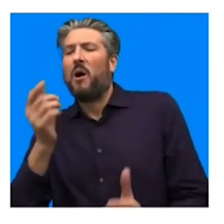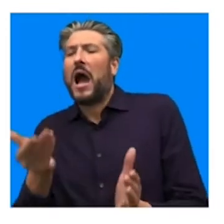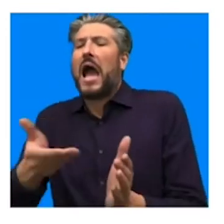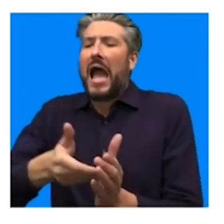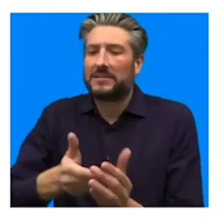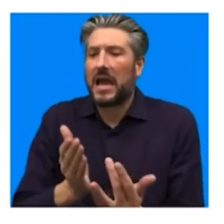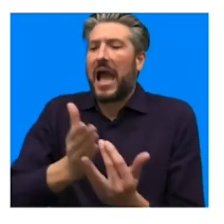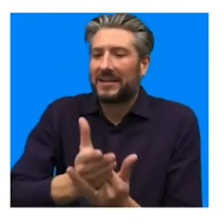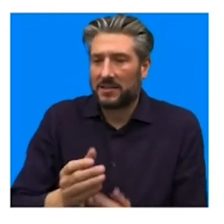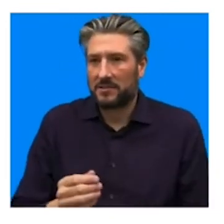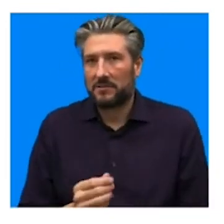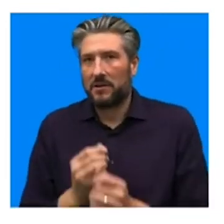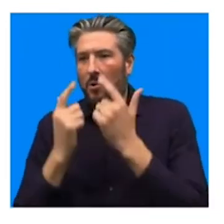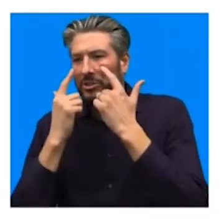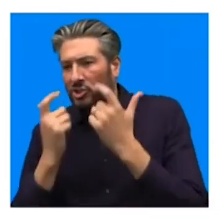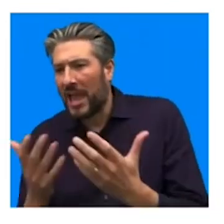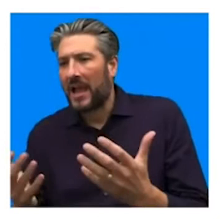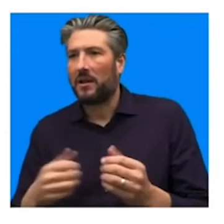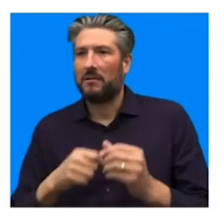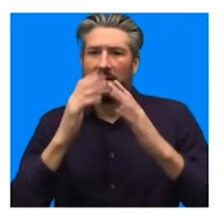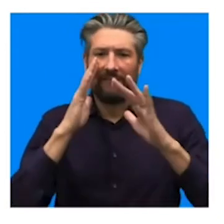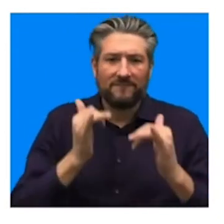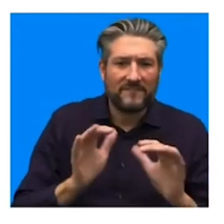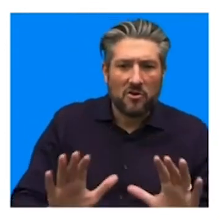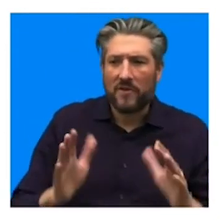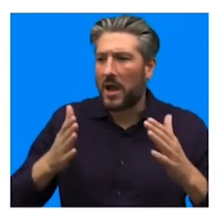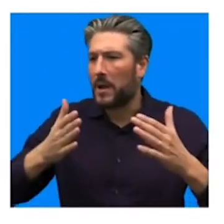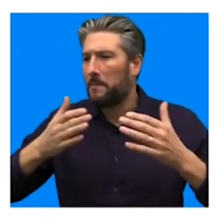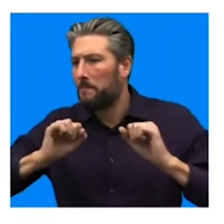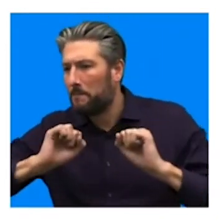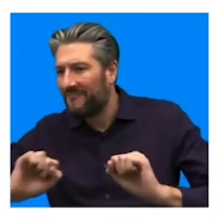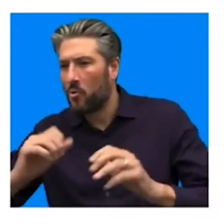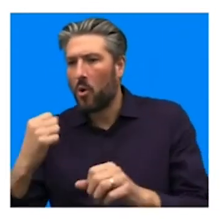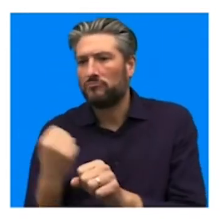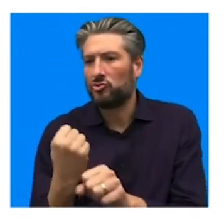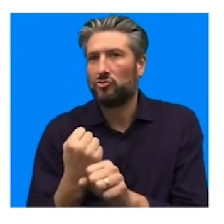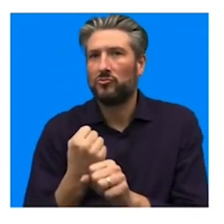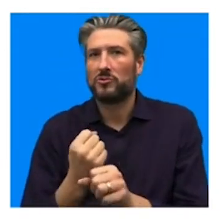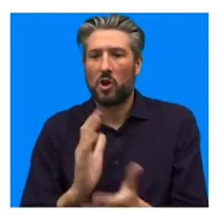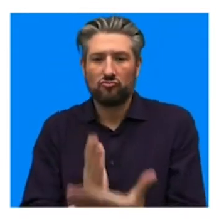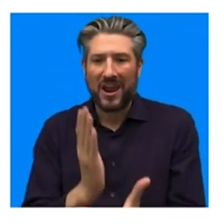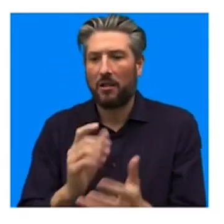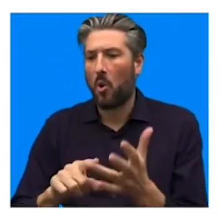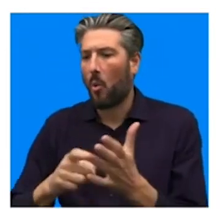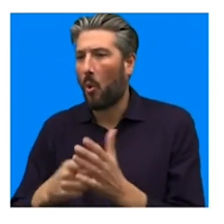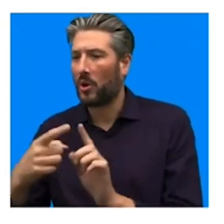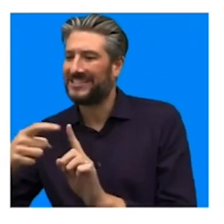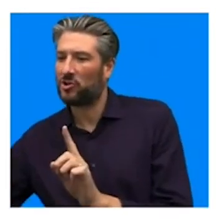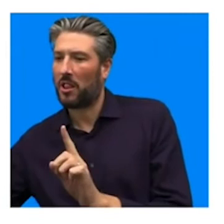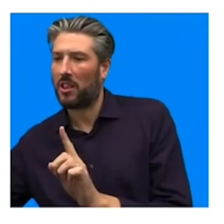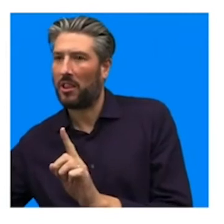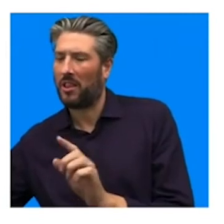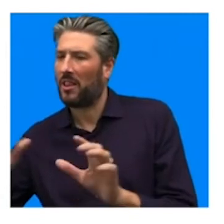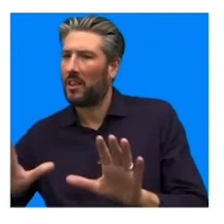verified before something is produced, whether that's in the physical or digital world. And I think we need to get grounded